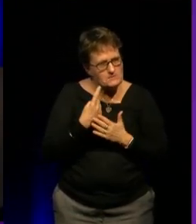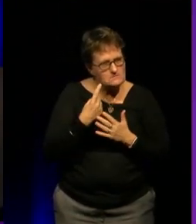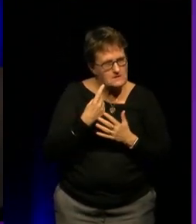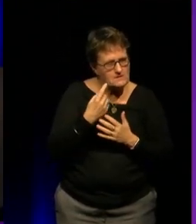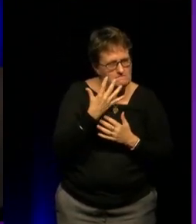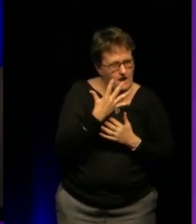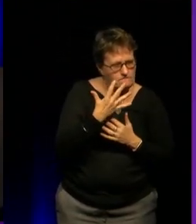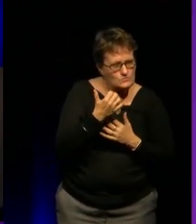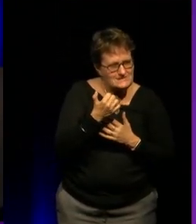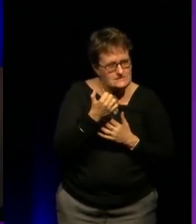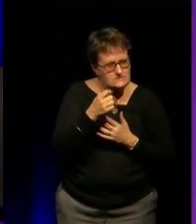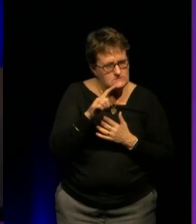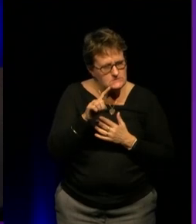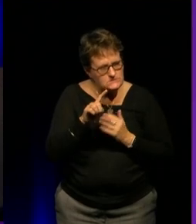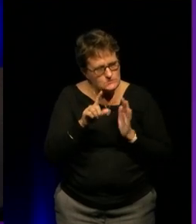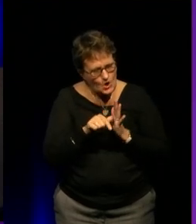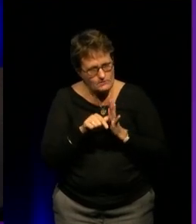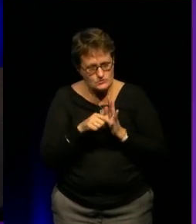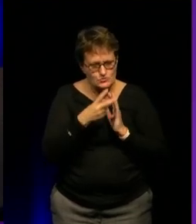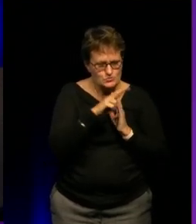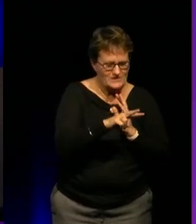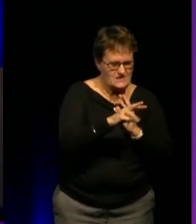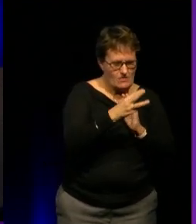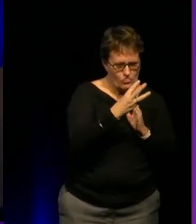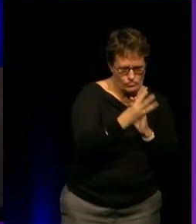between 2013 and 2018. So we had